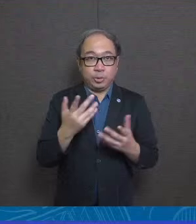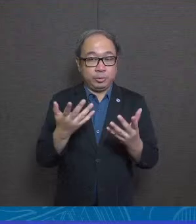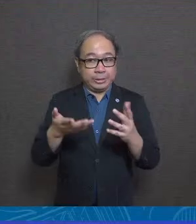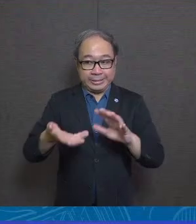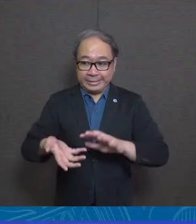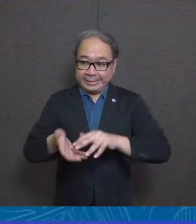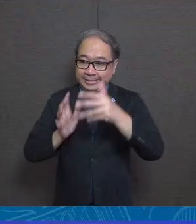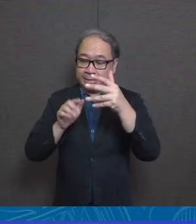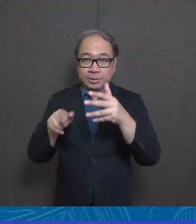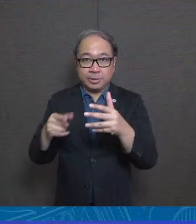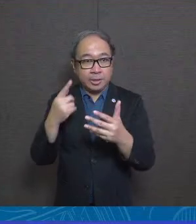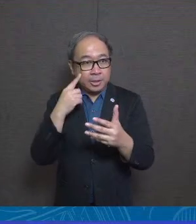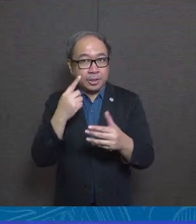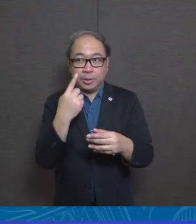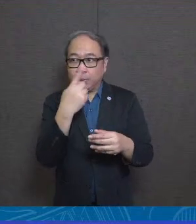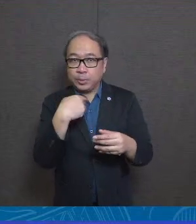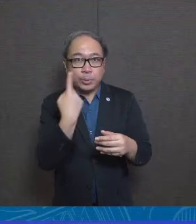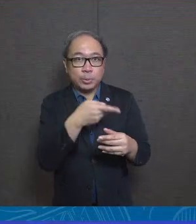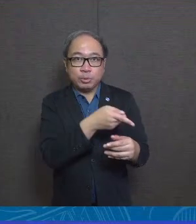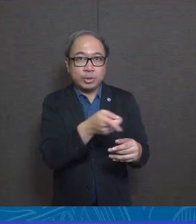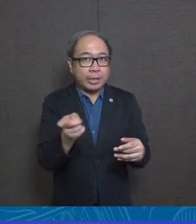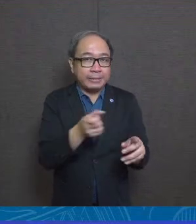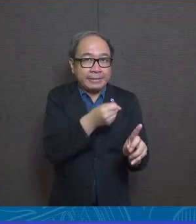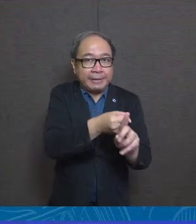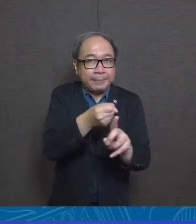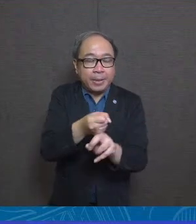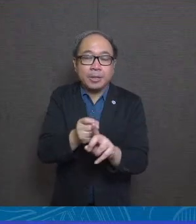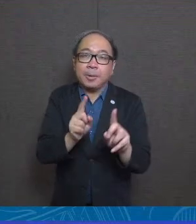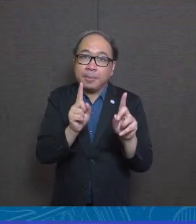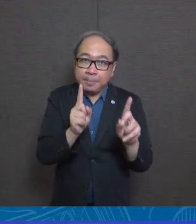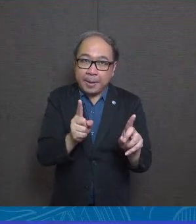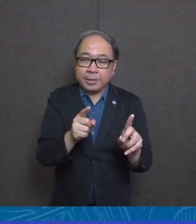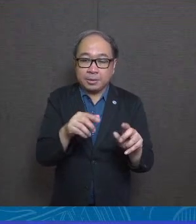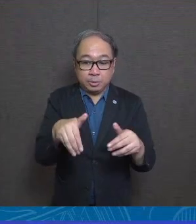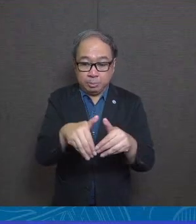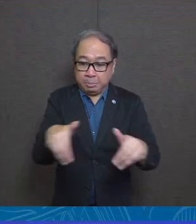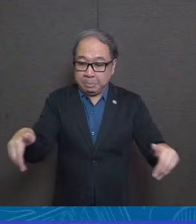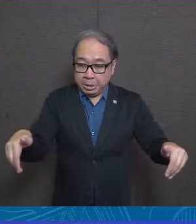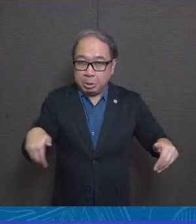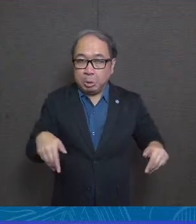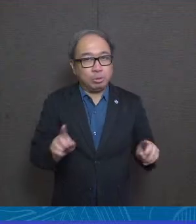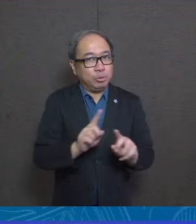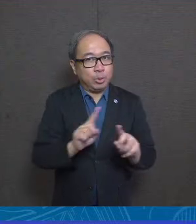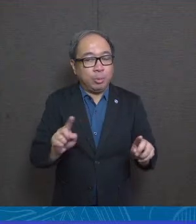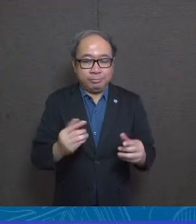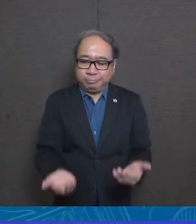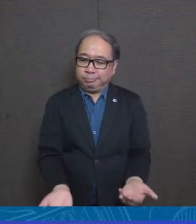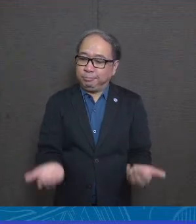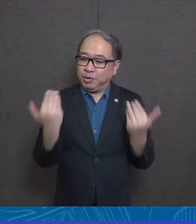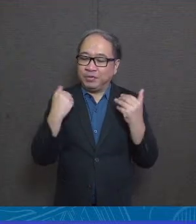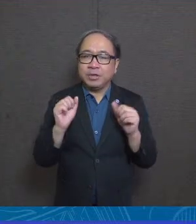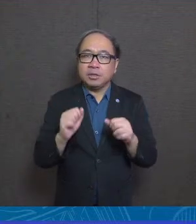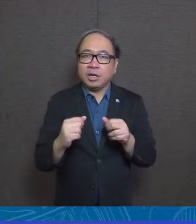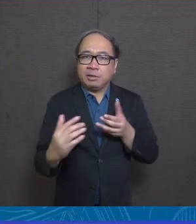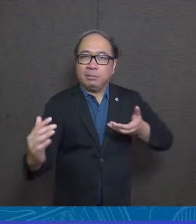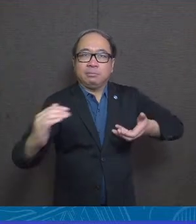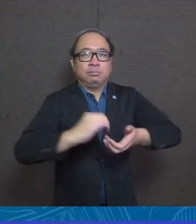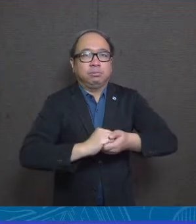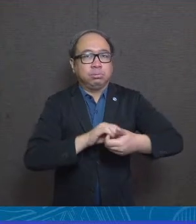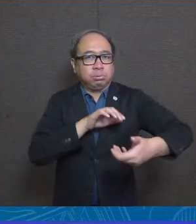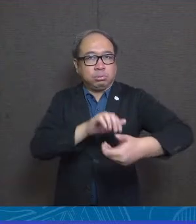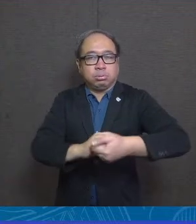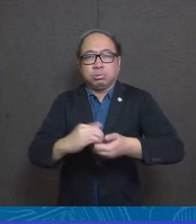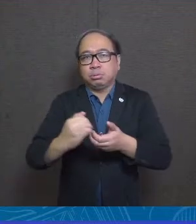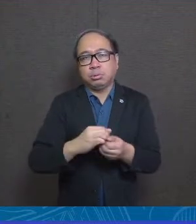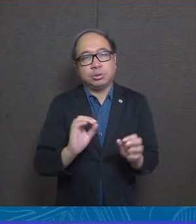so to respond to disaster, we also need to act beyond the borders. And these values are based on these guiding